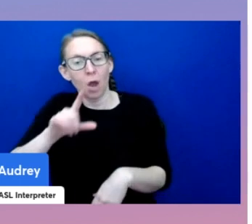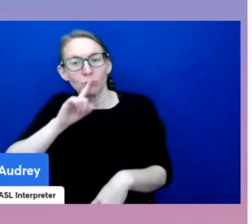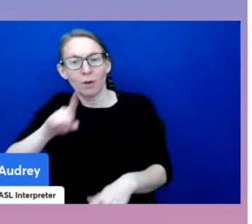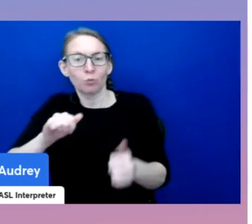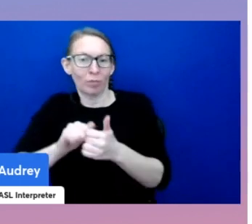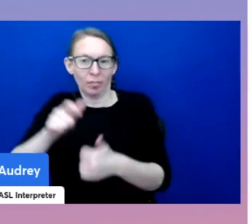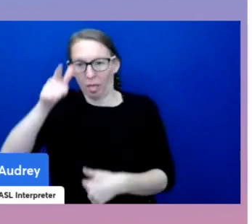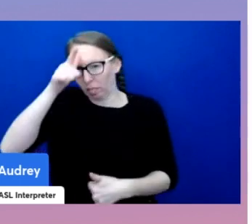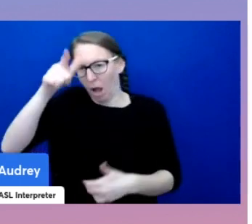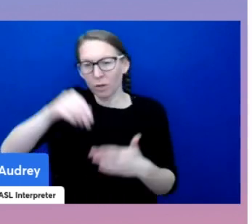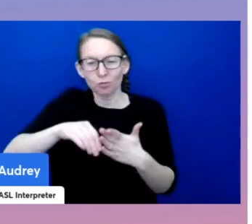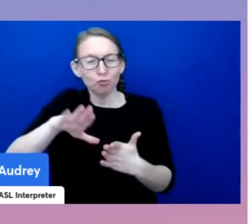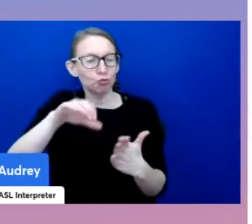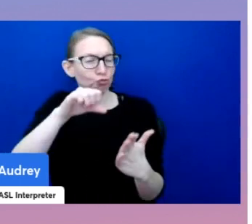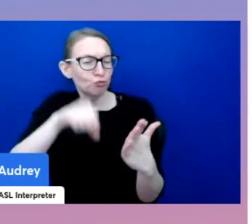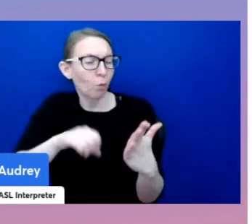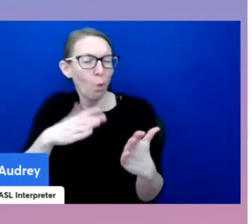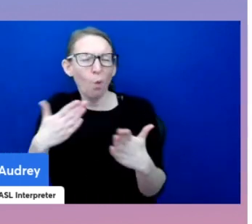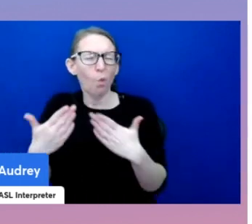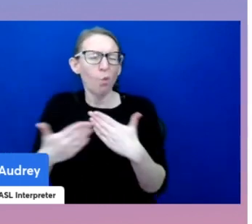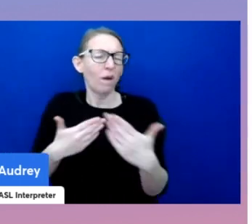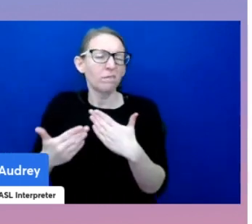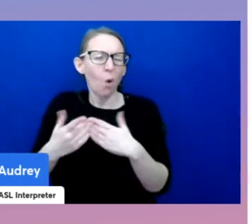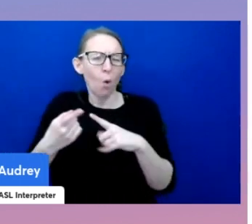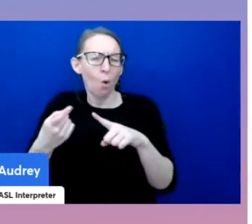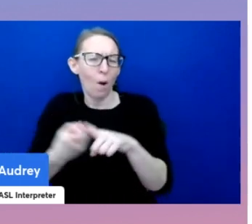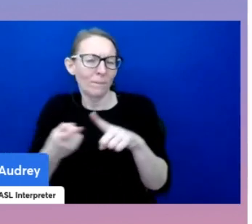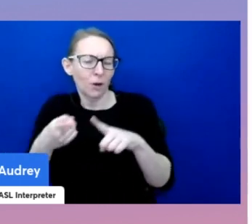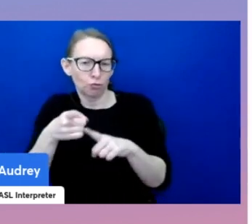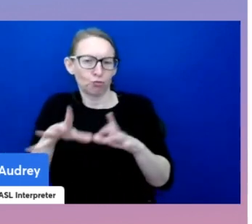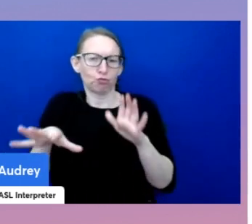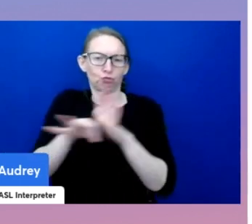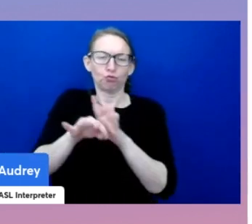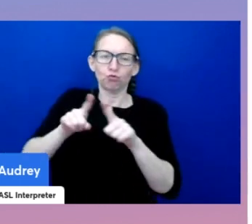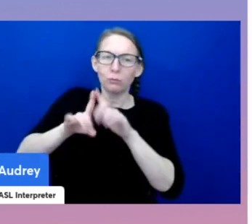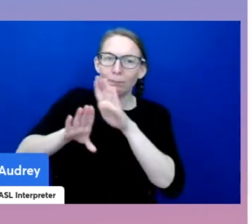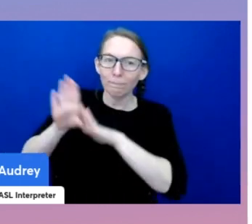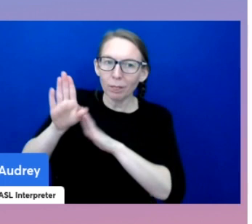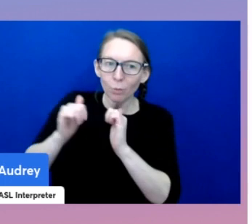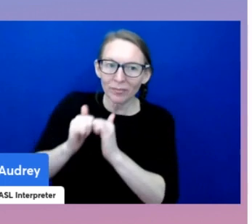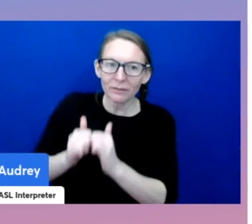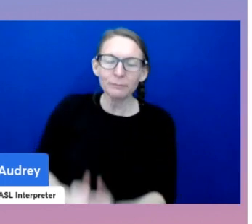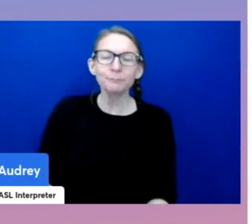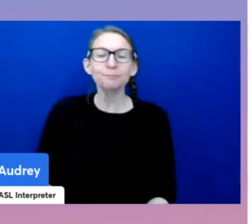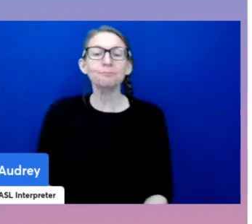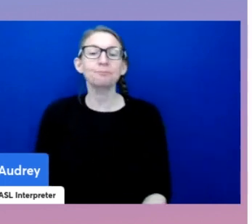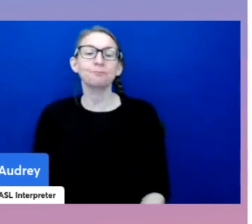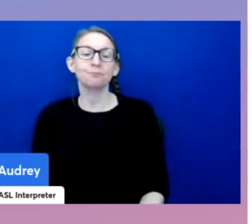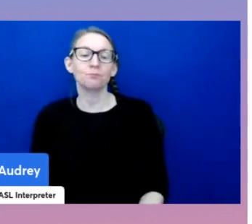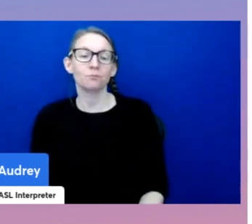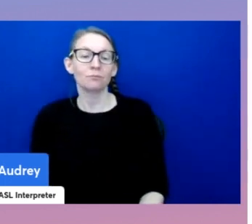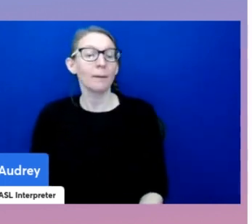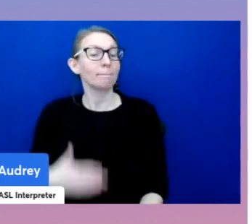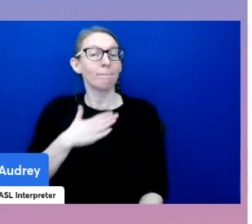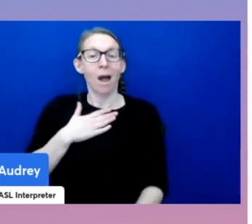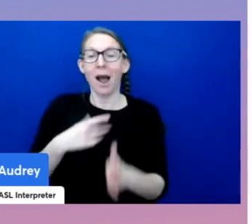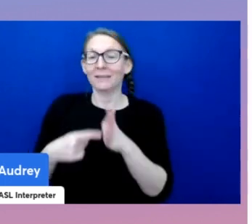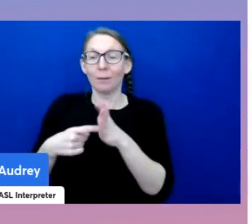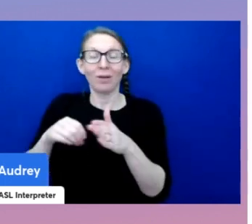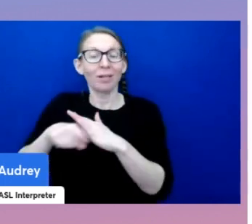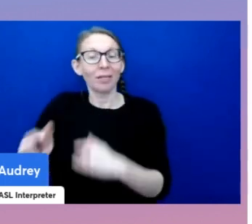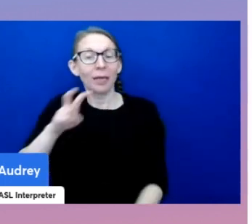in your script or whatever other automation that you choose to build in that. My examples today are in